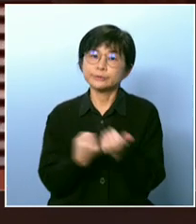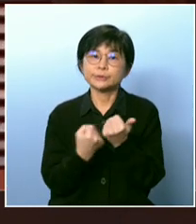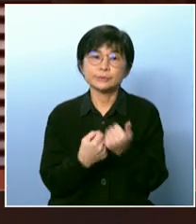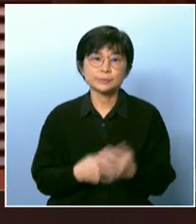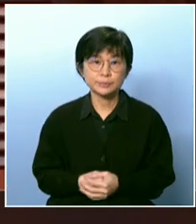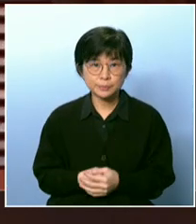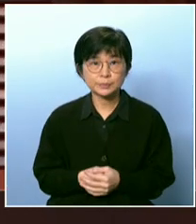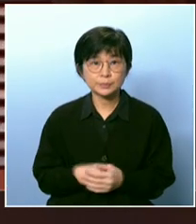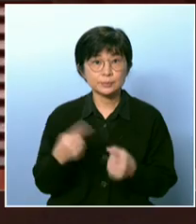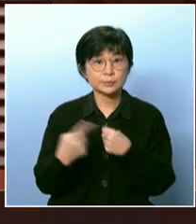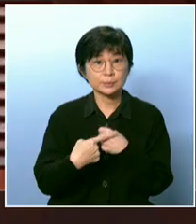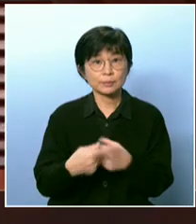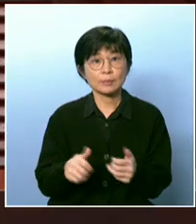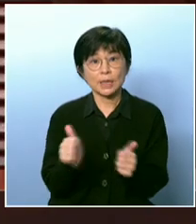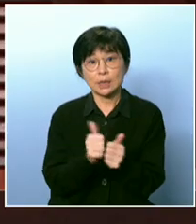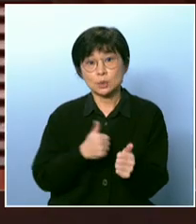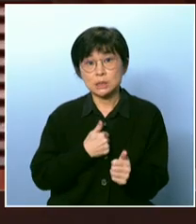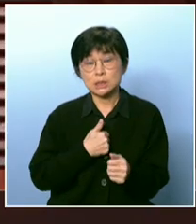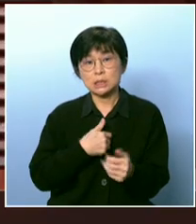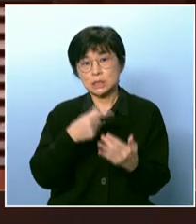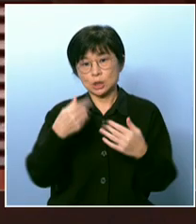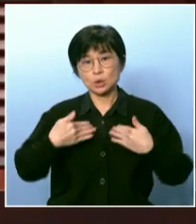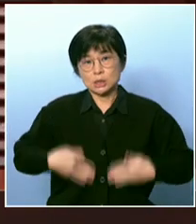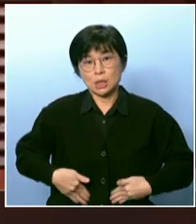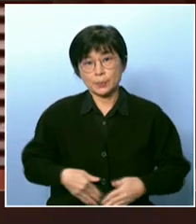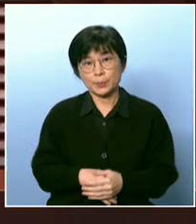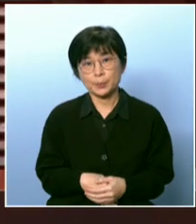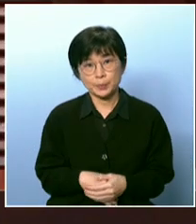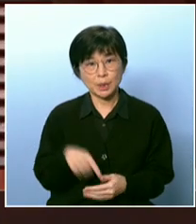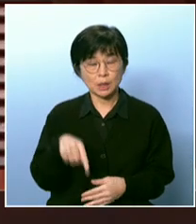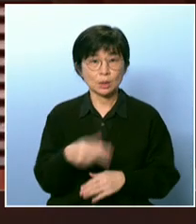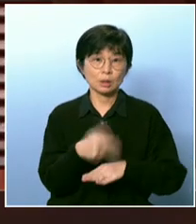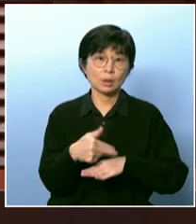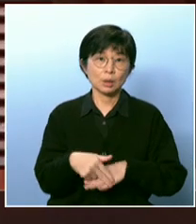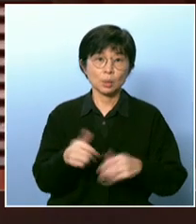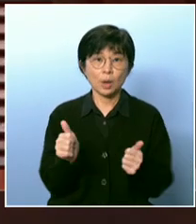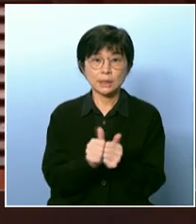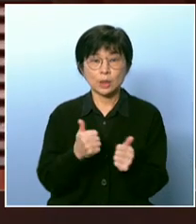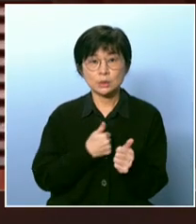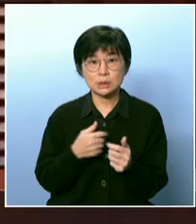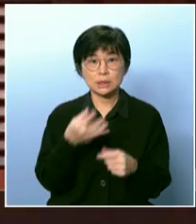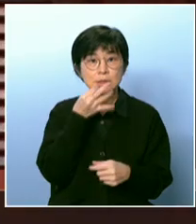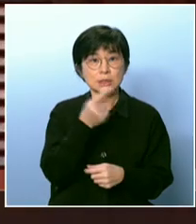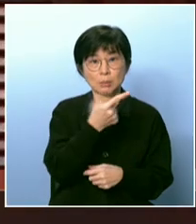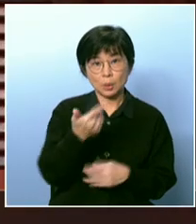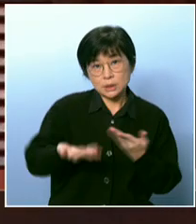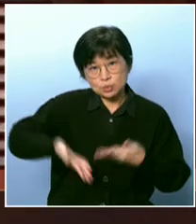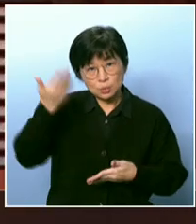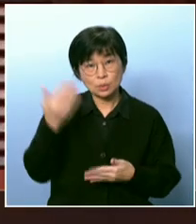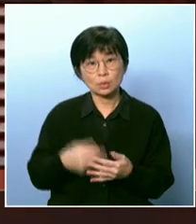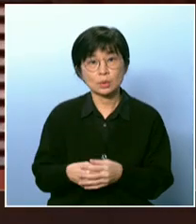is a positive impact in reducing intergenerational poverty. I have some questions on